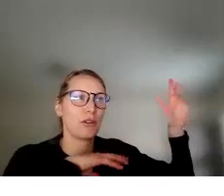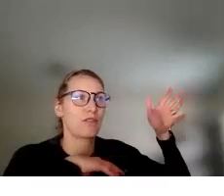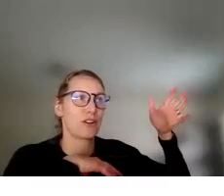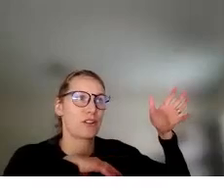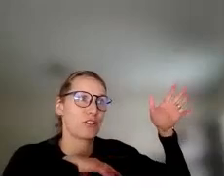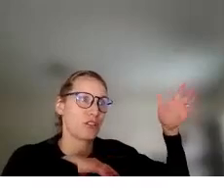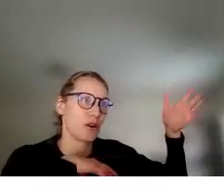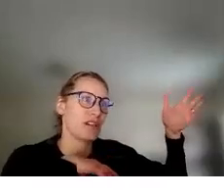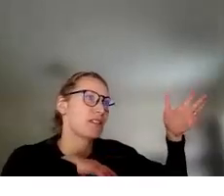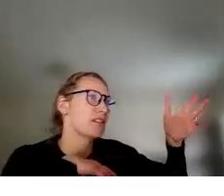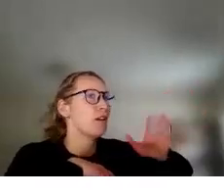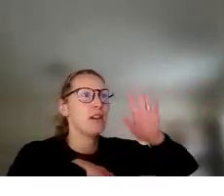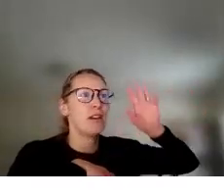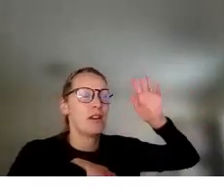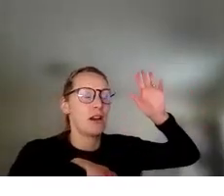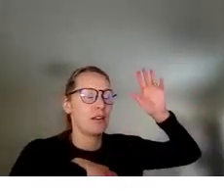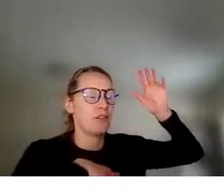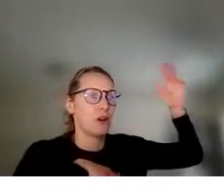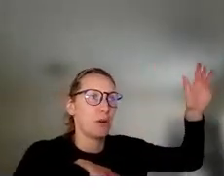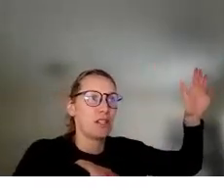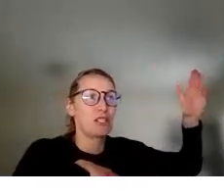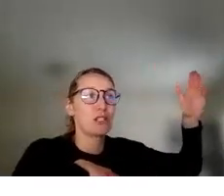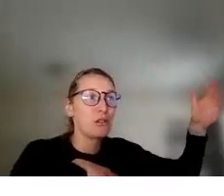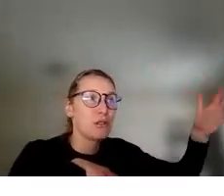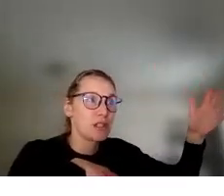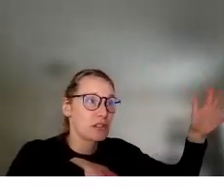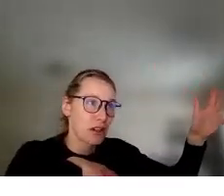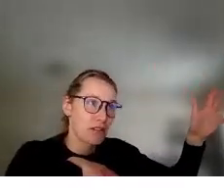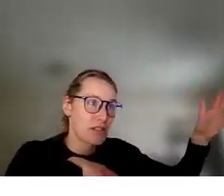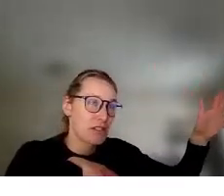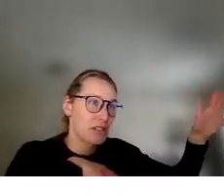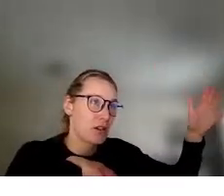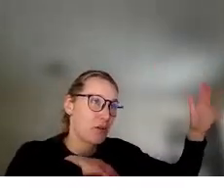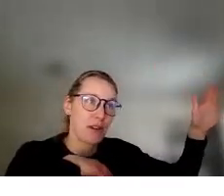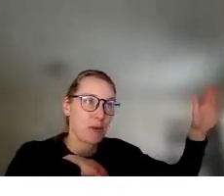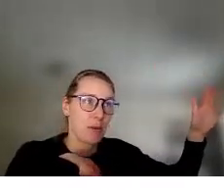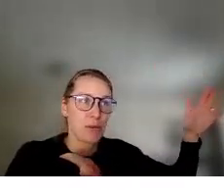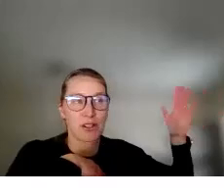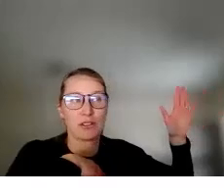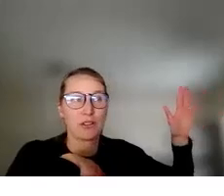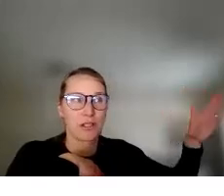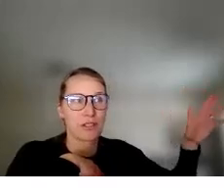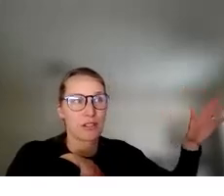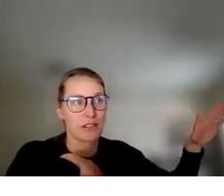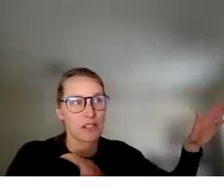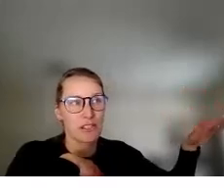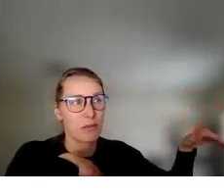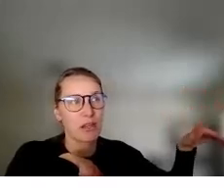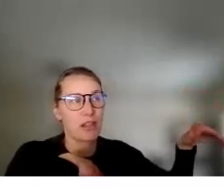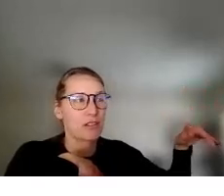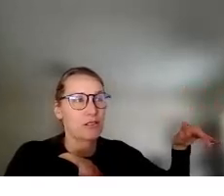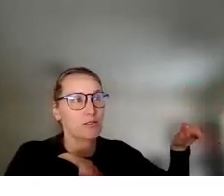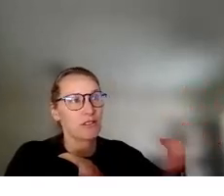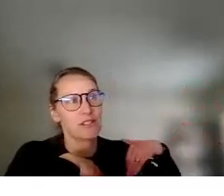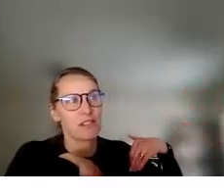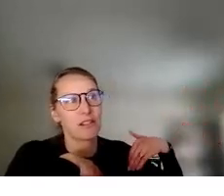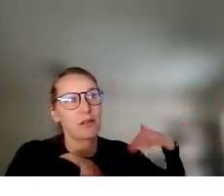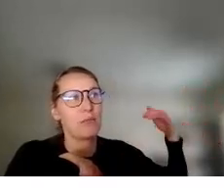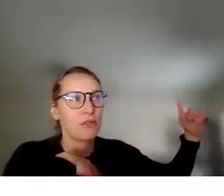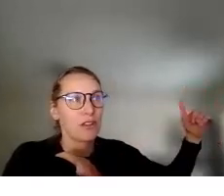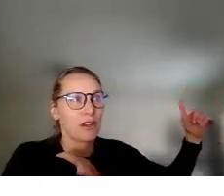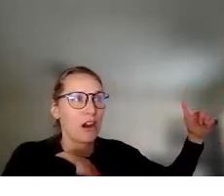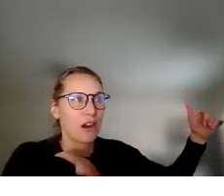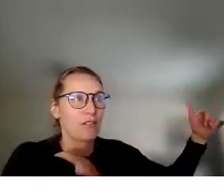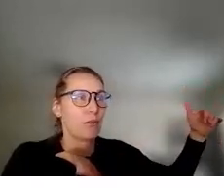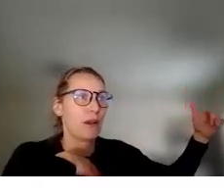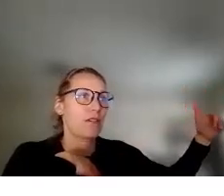with community first choice, no one is losing services. No waiver members are losing services because those services